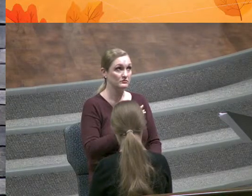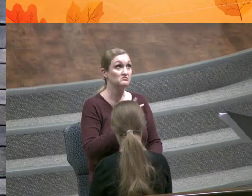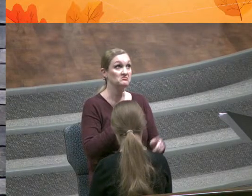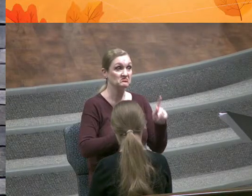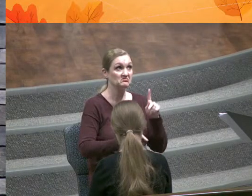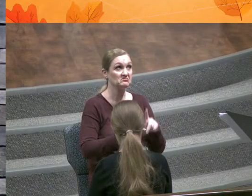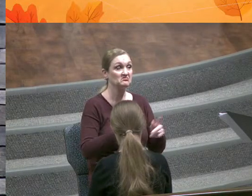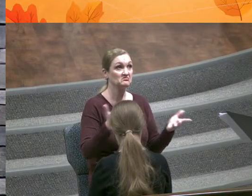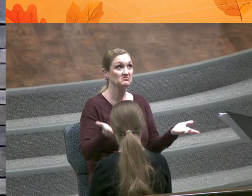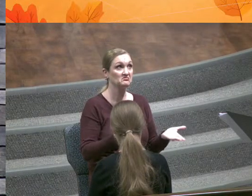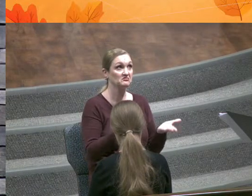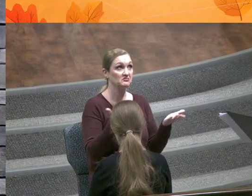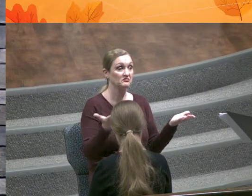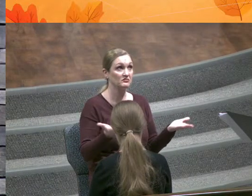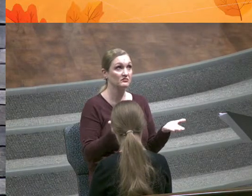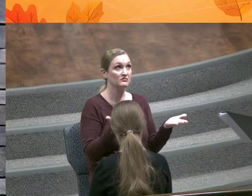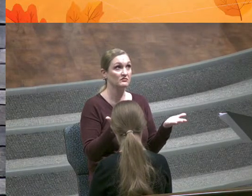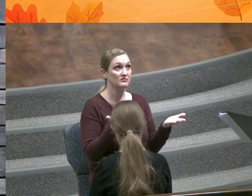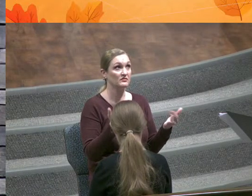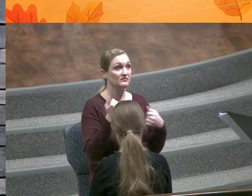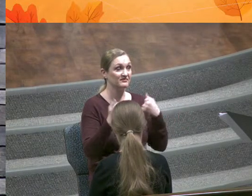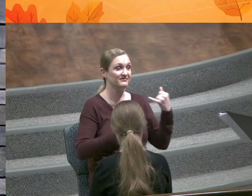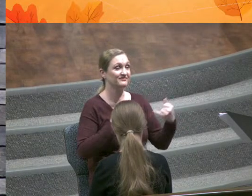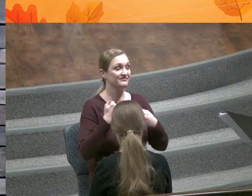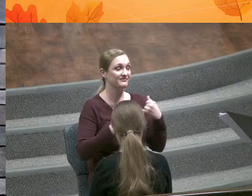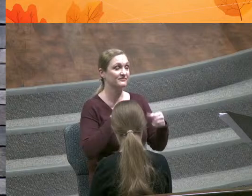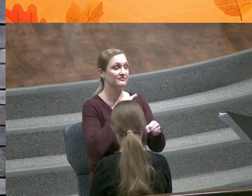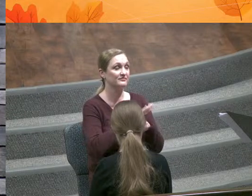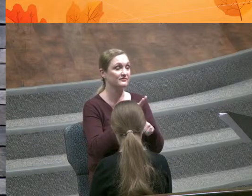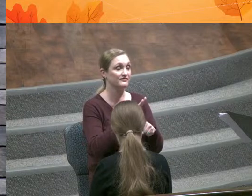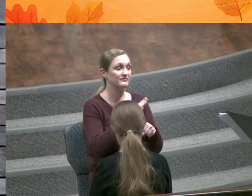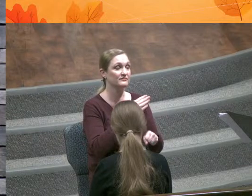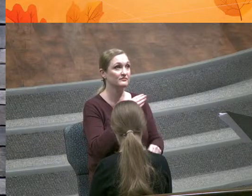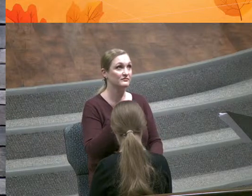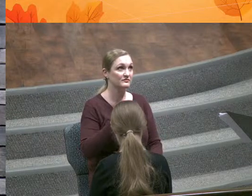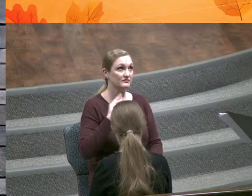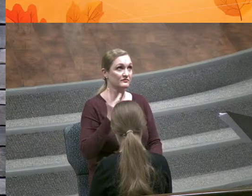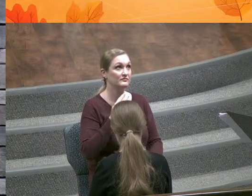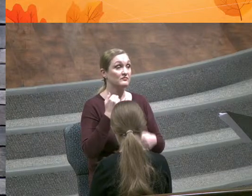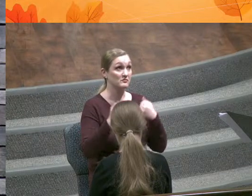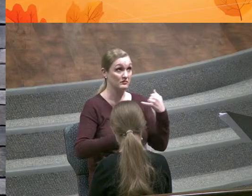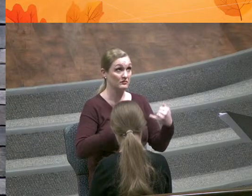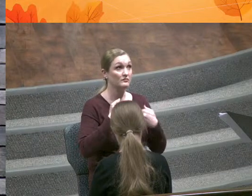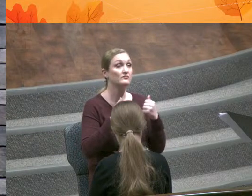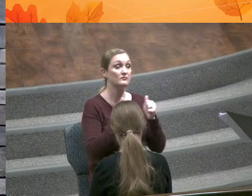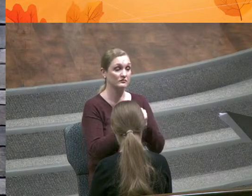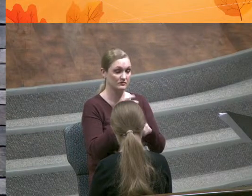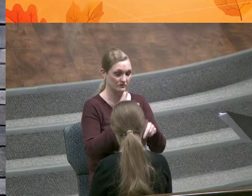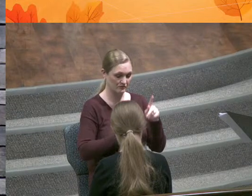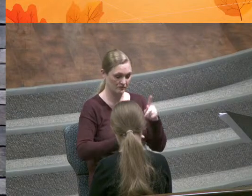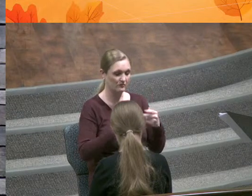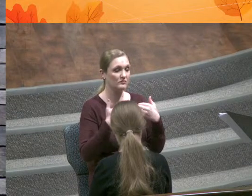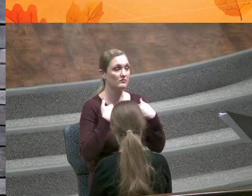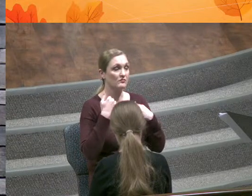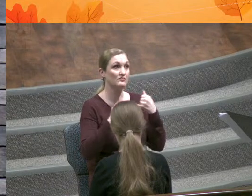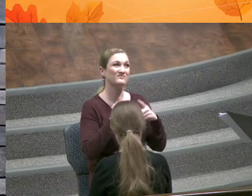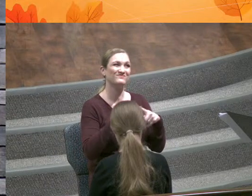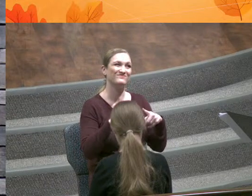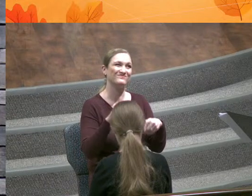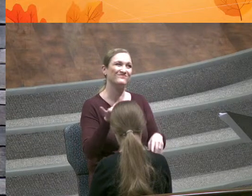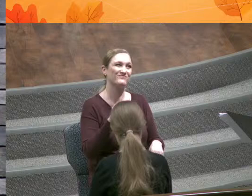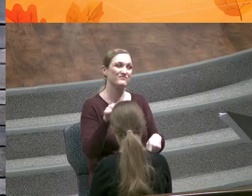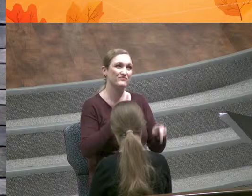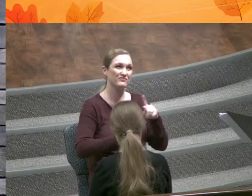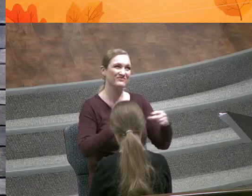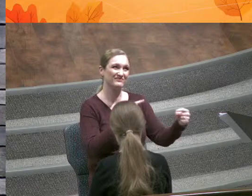people here who are joyous, and we rejoice with them. But there are